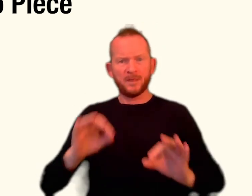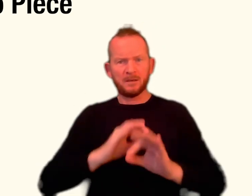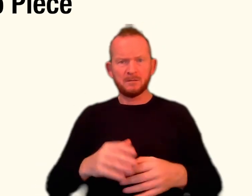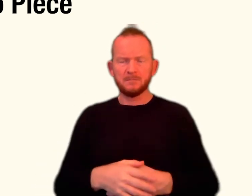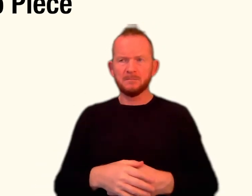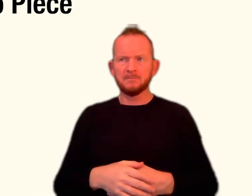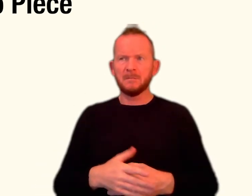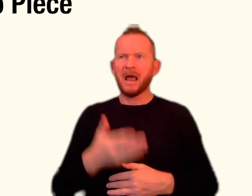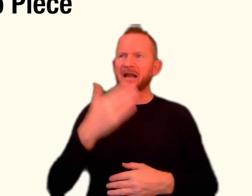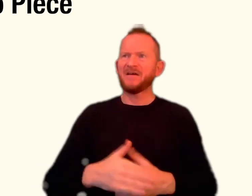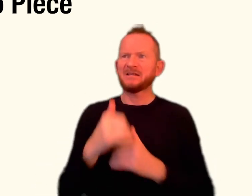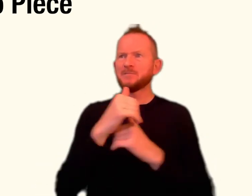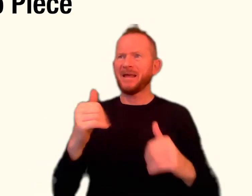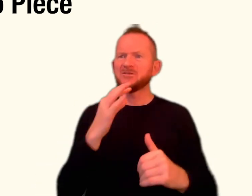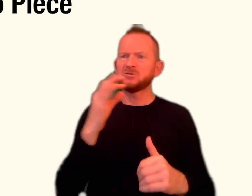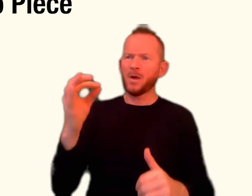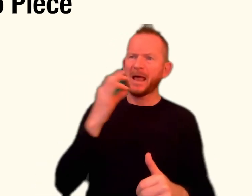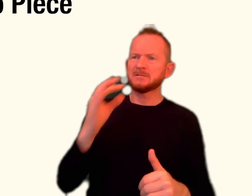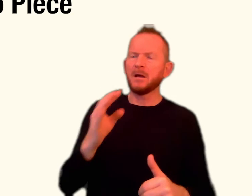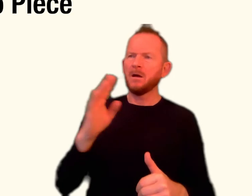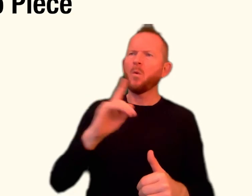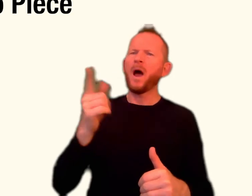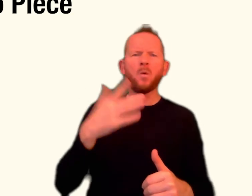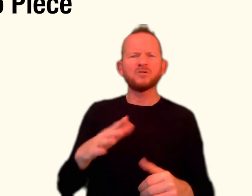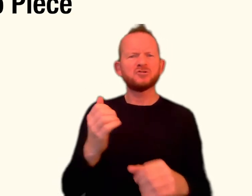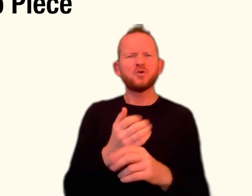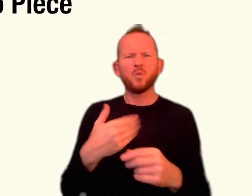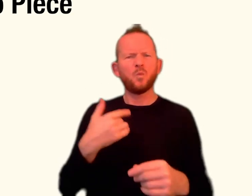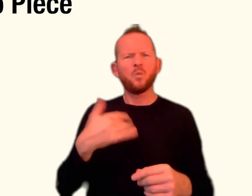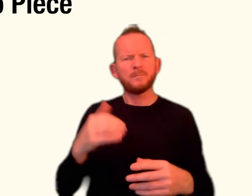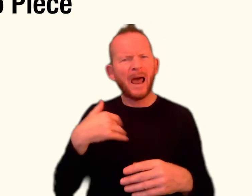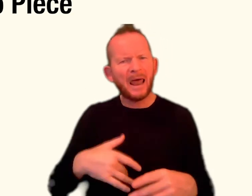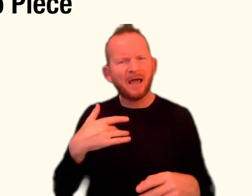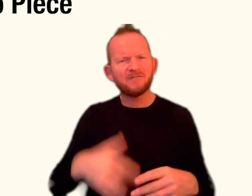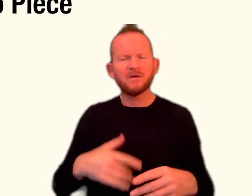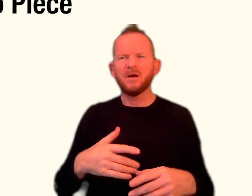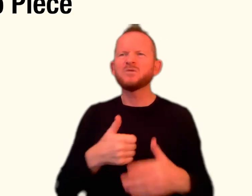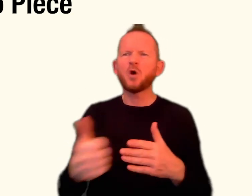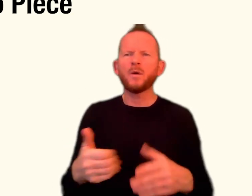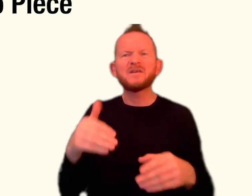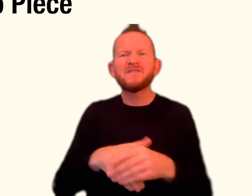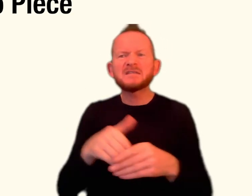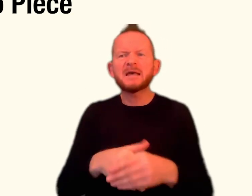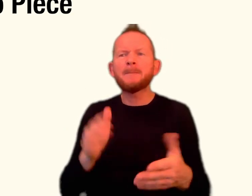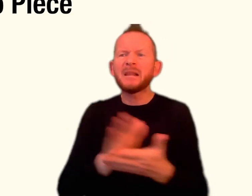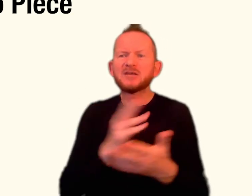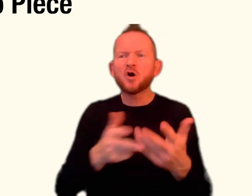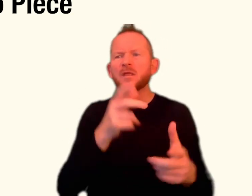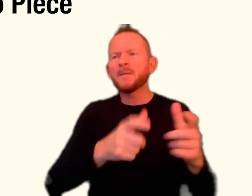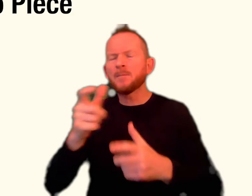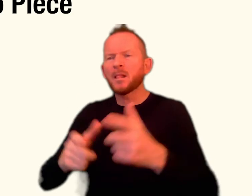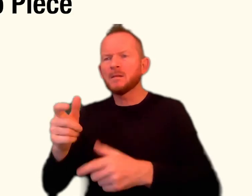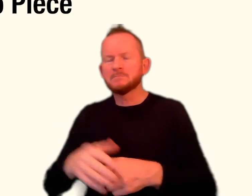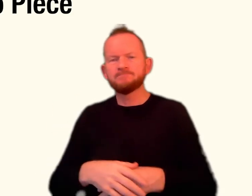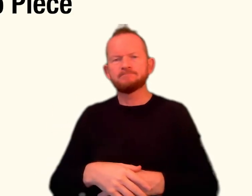to ask what I actually wanted to do with my life. It was always about fitting in and pleasing other people. I'd like schools to be less